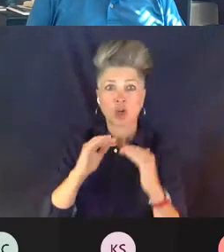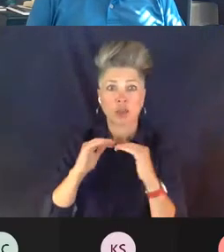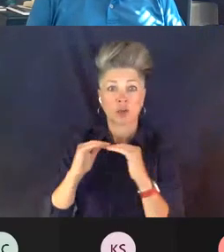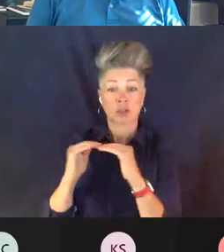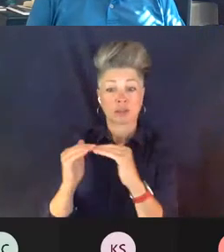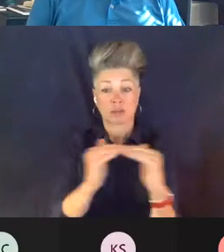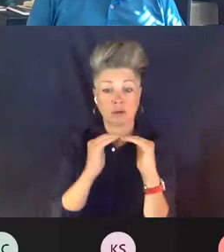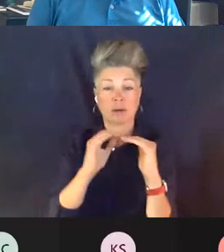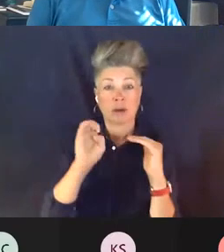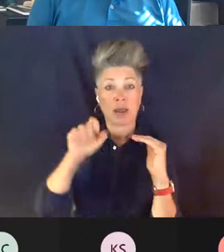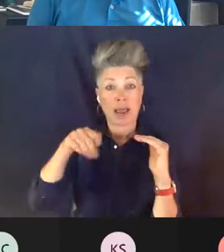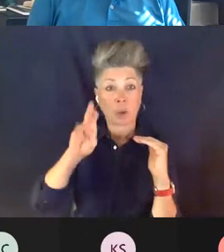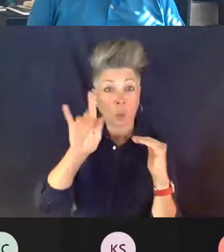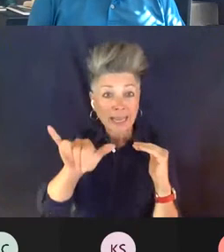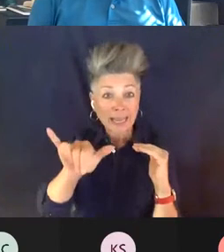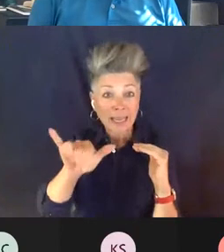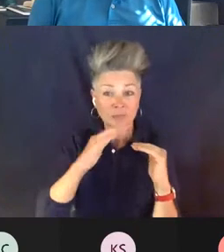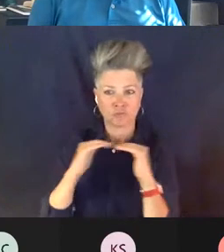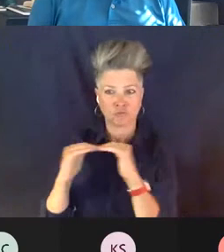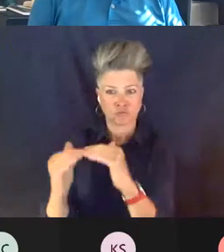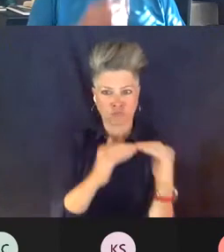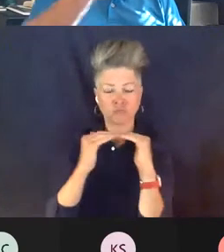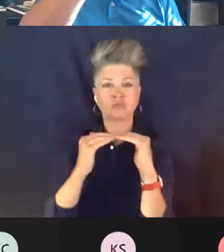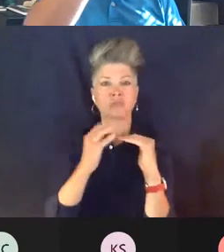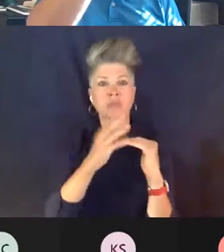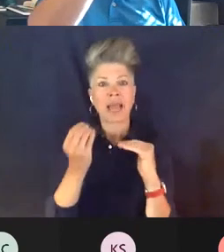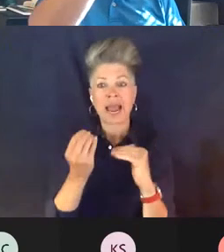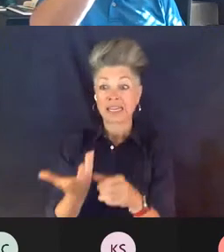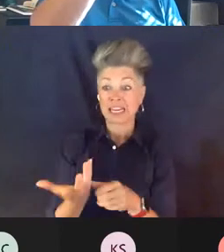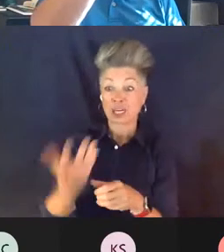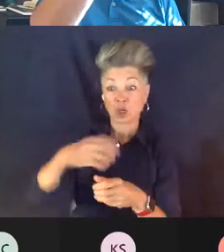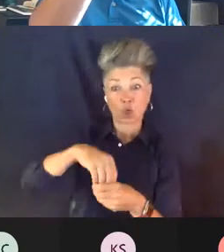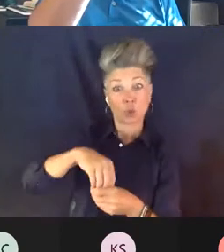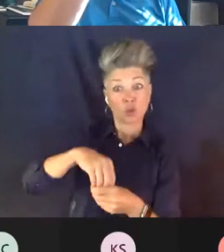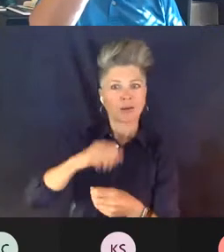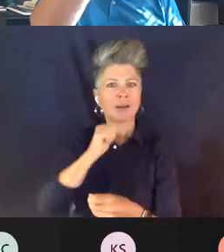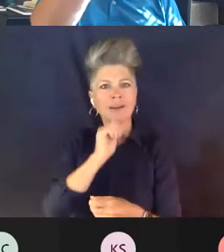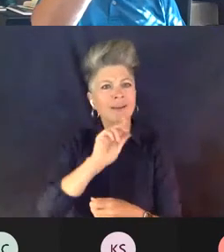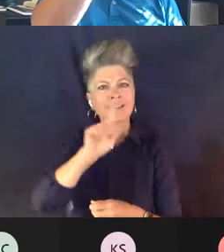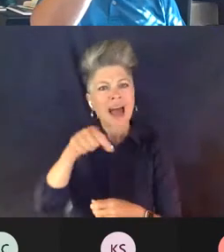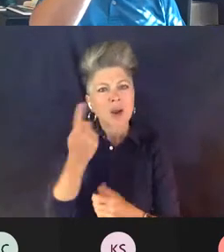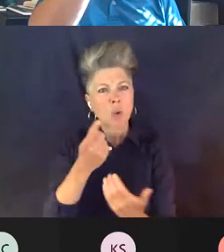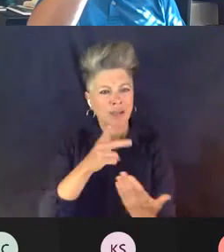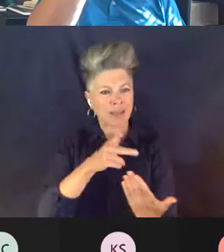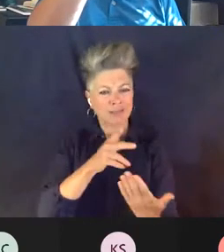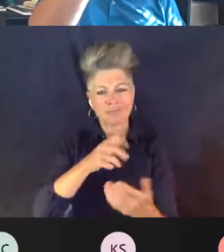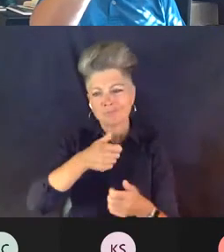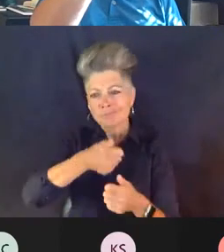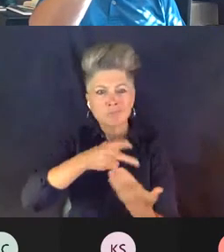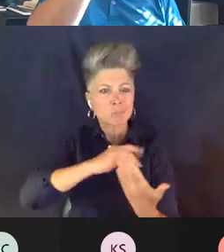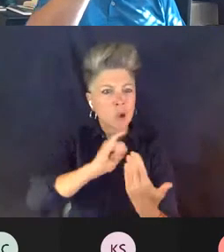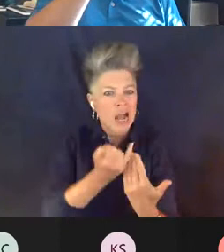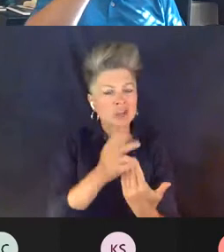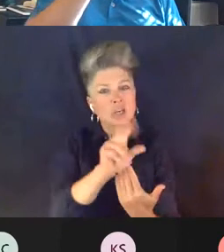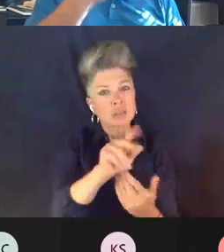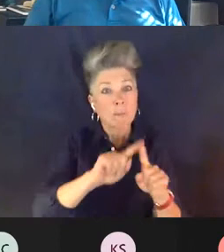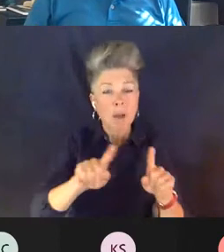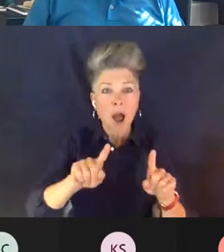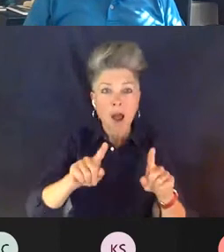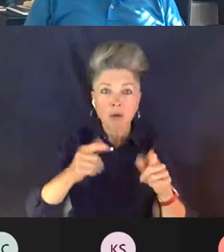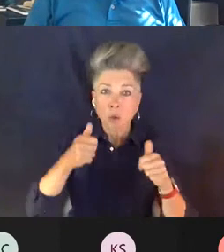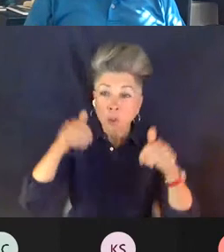and inclusion, not only just in the projects we do, but hearing from the community